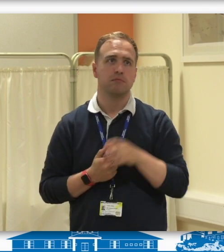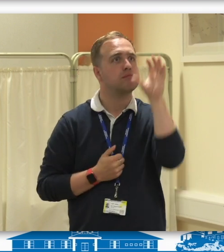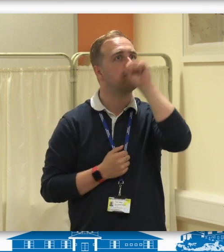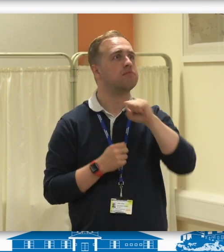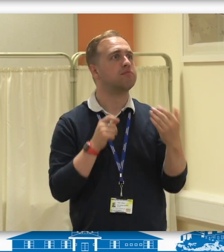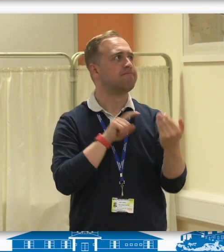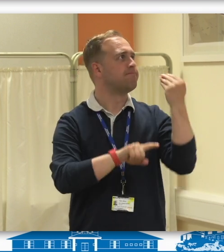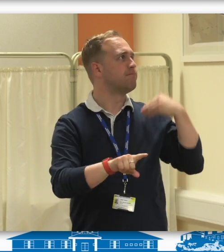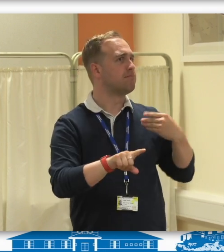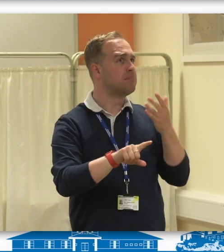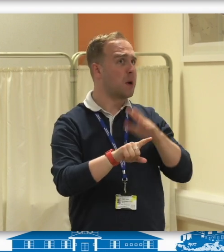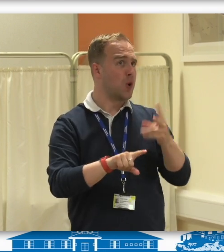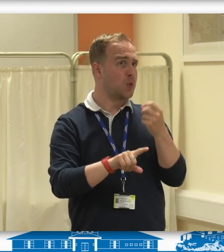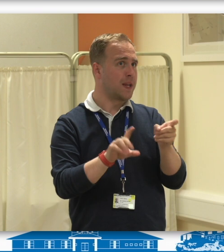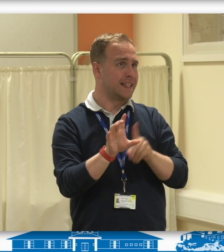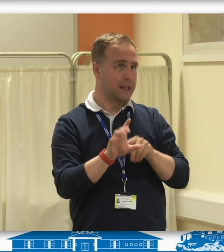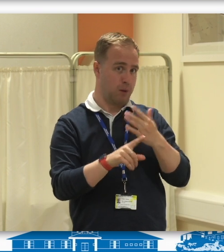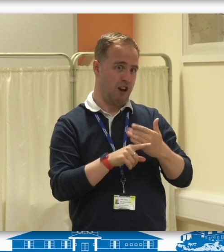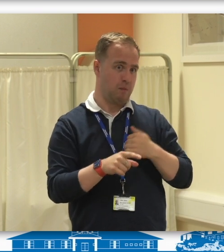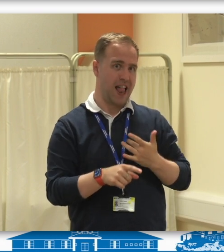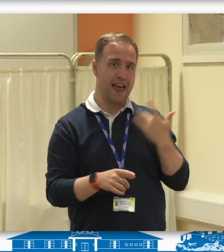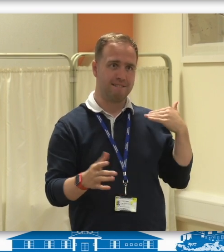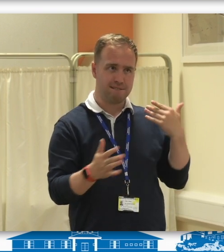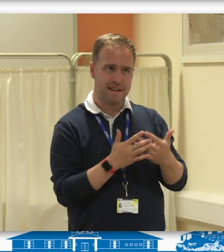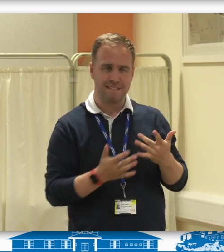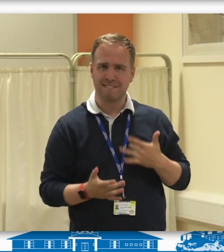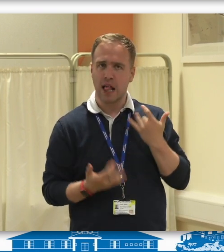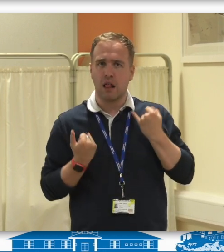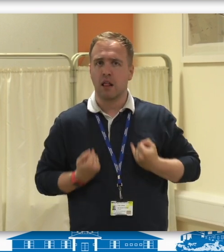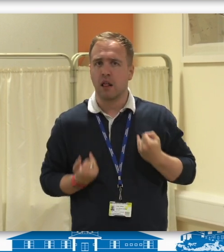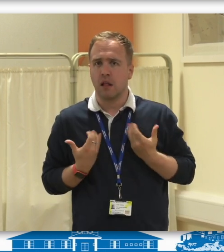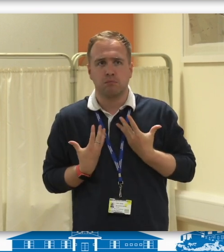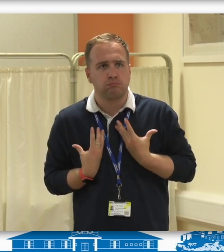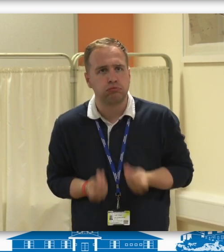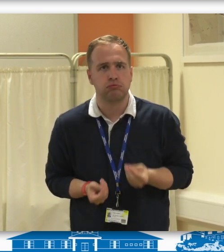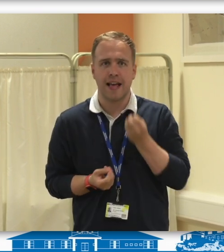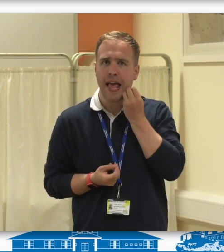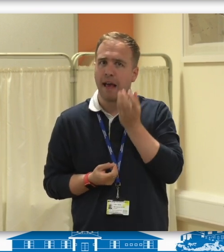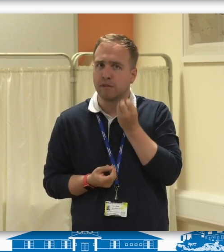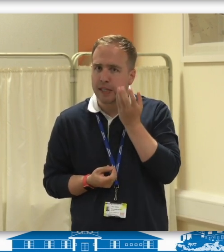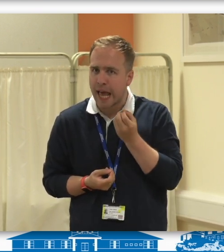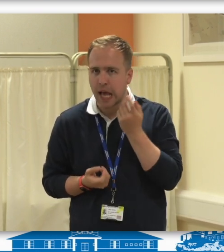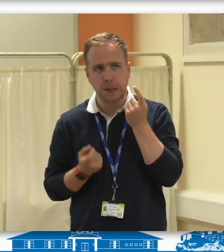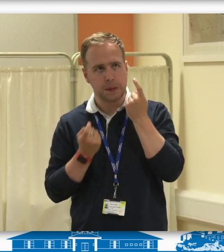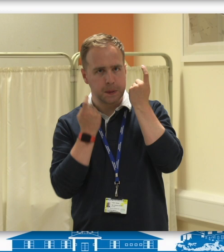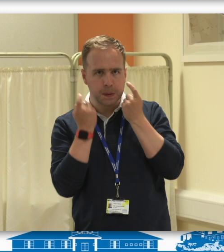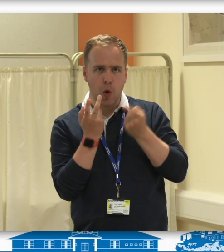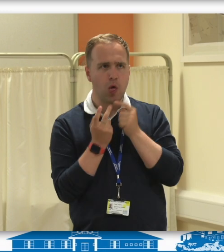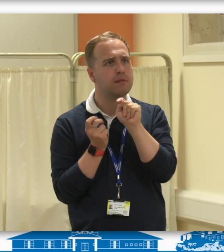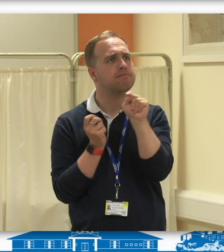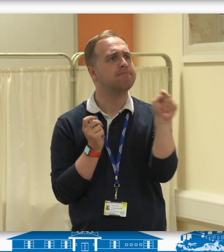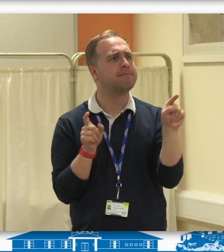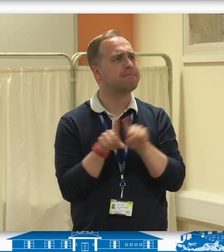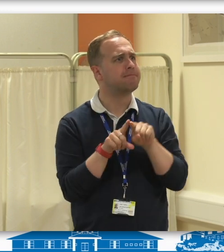20 years, which is almost half my life, I felt unwell and exhausted most days. I used to wonder how other people managed to